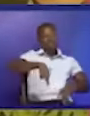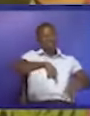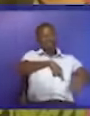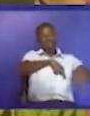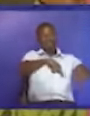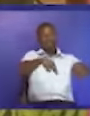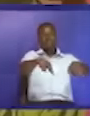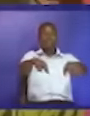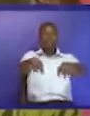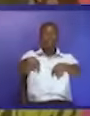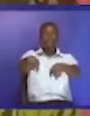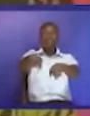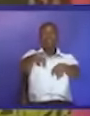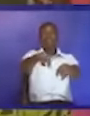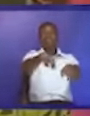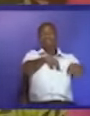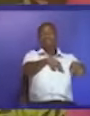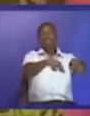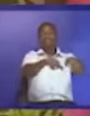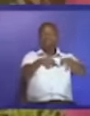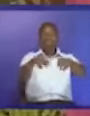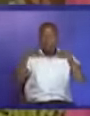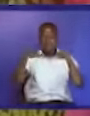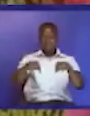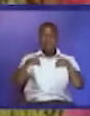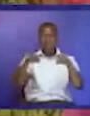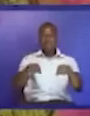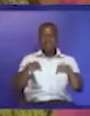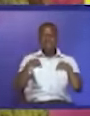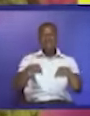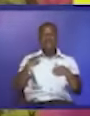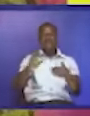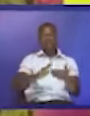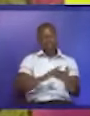before. And this is the song